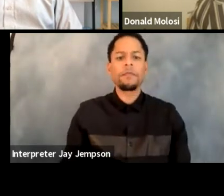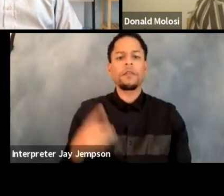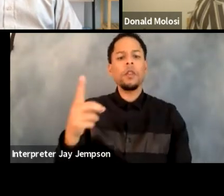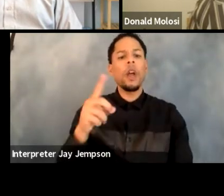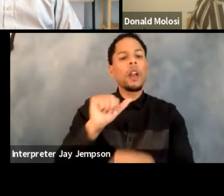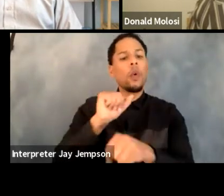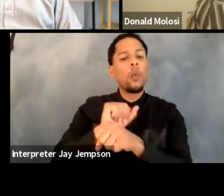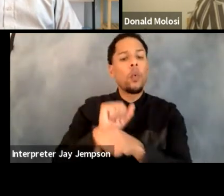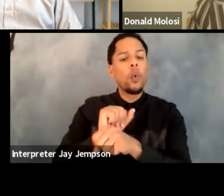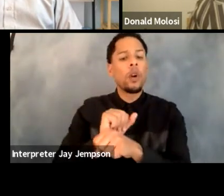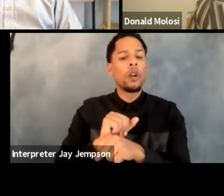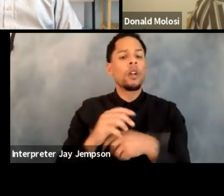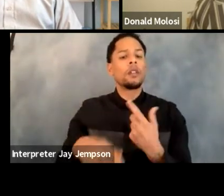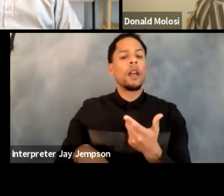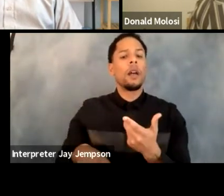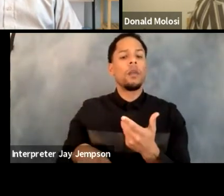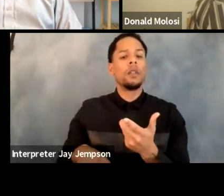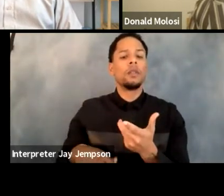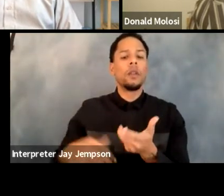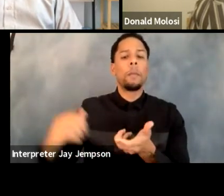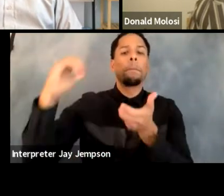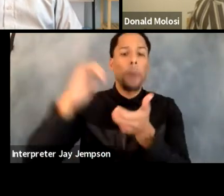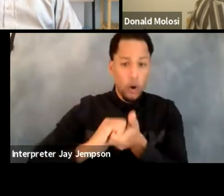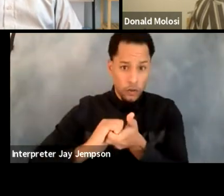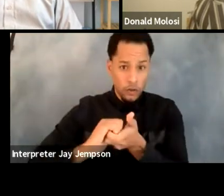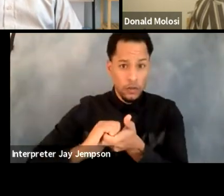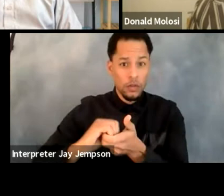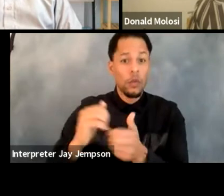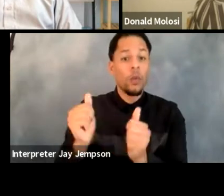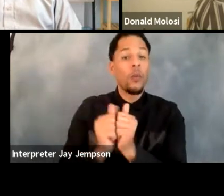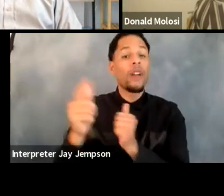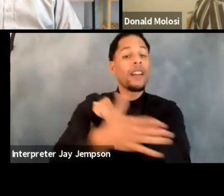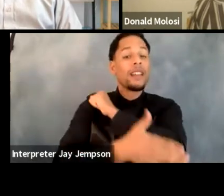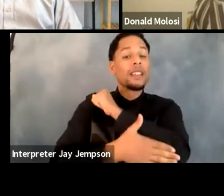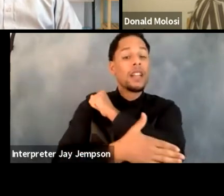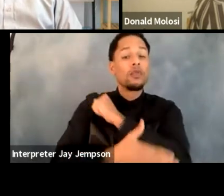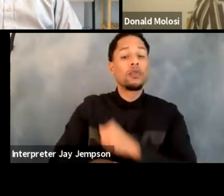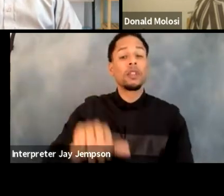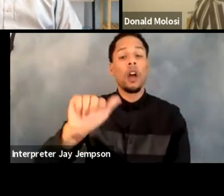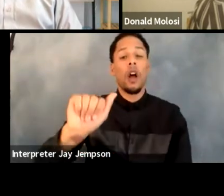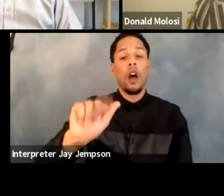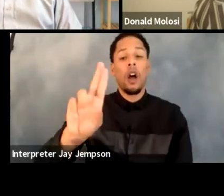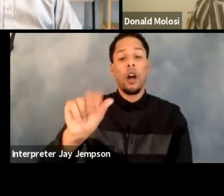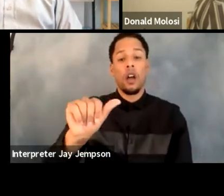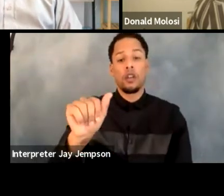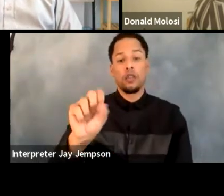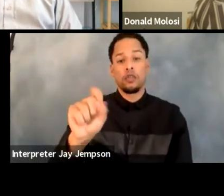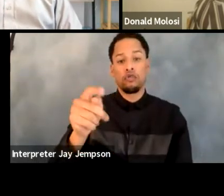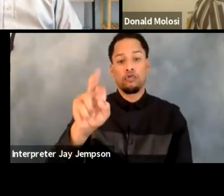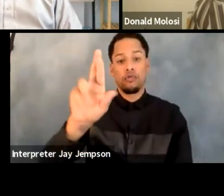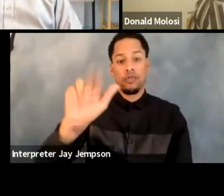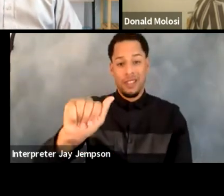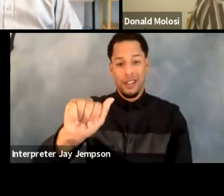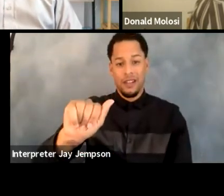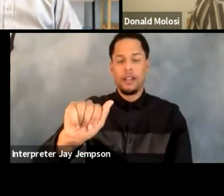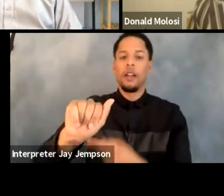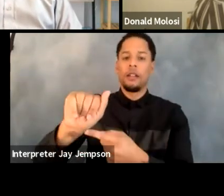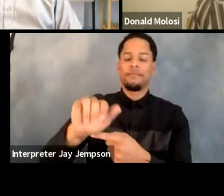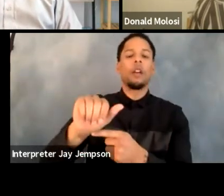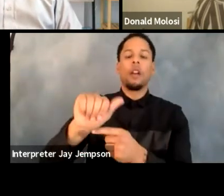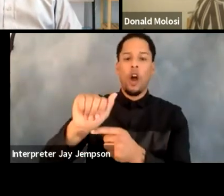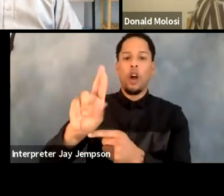which required me to then work with someone from a different cultural background. And how do you find the meeting ground